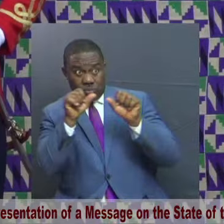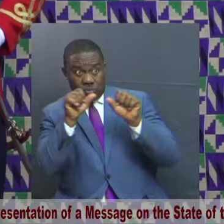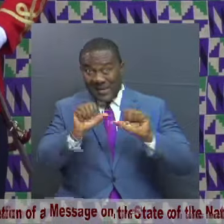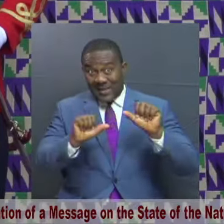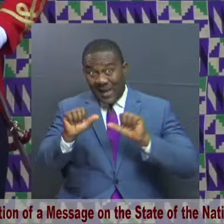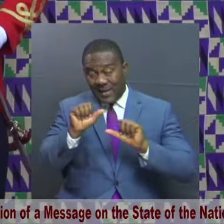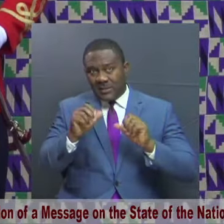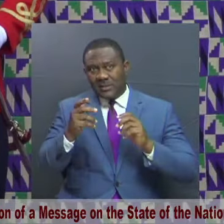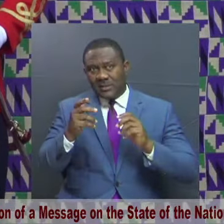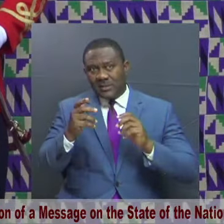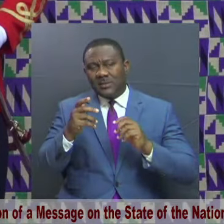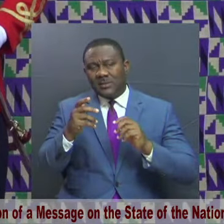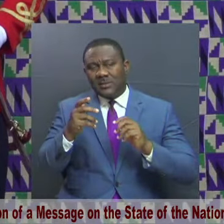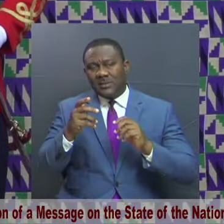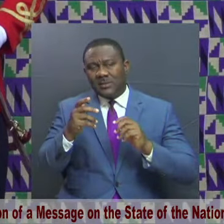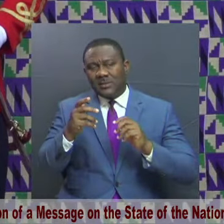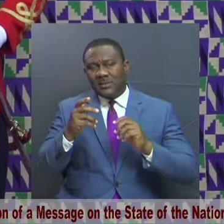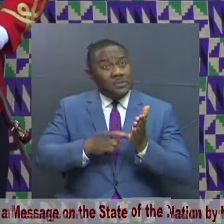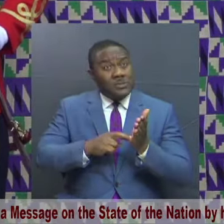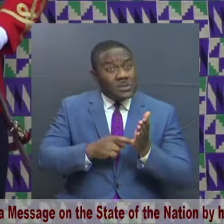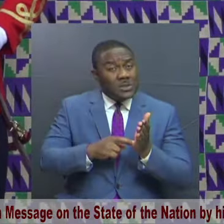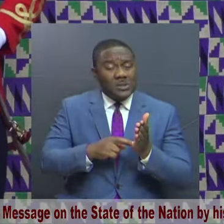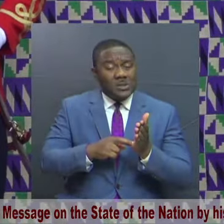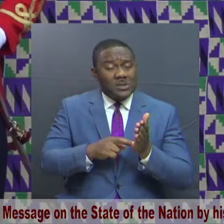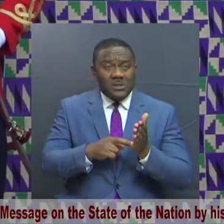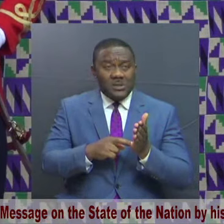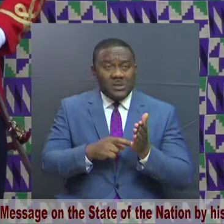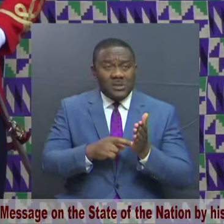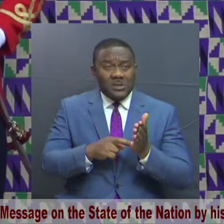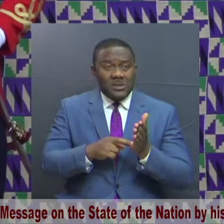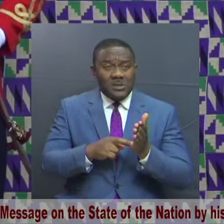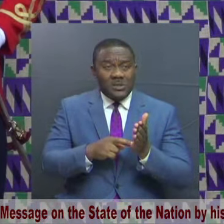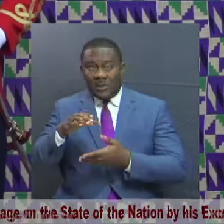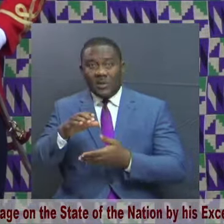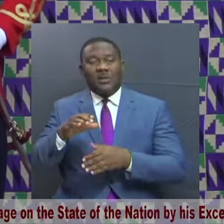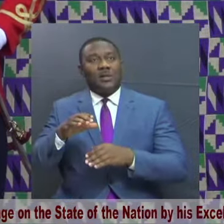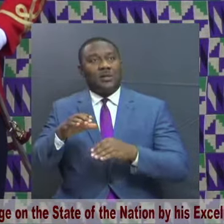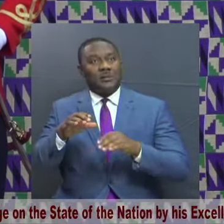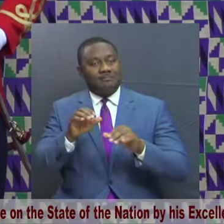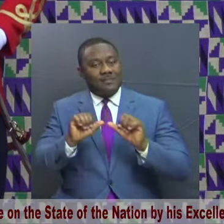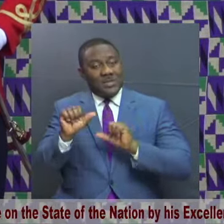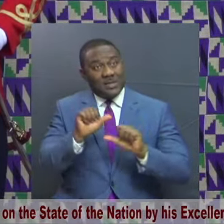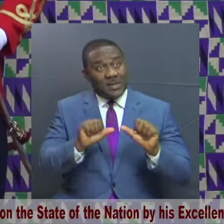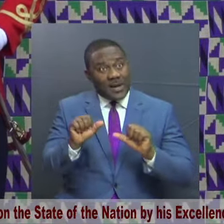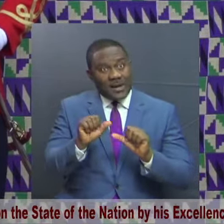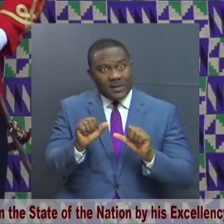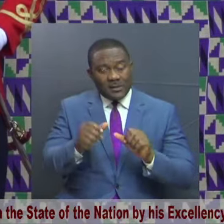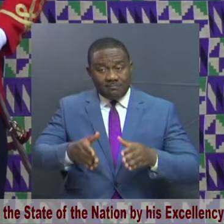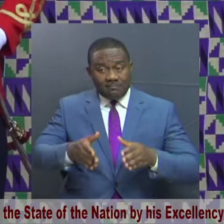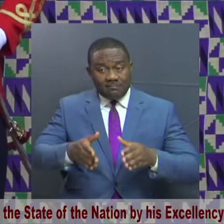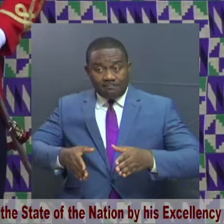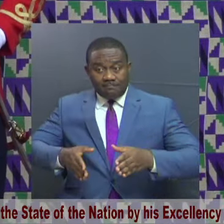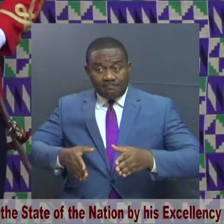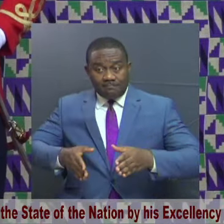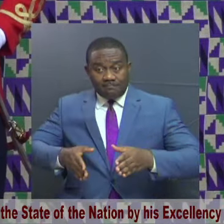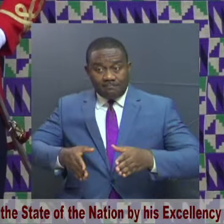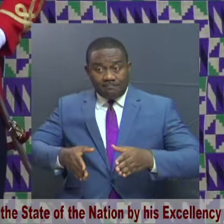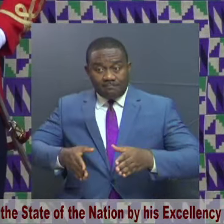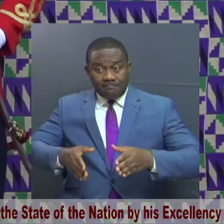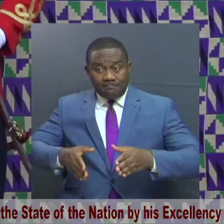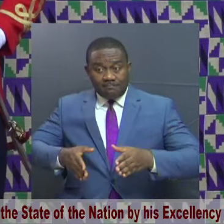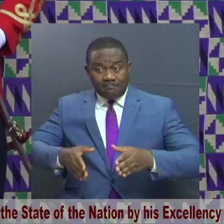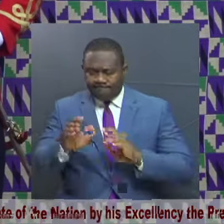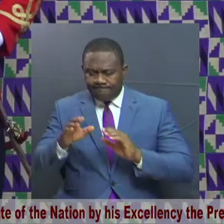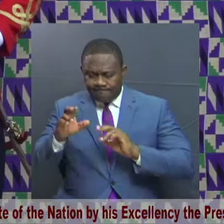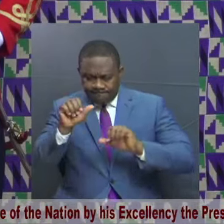engineering computer science manufacturing Robotics and artificial intelligence